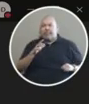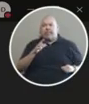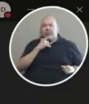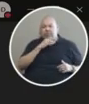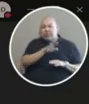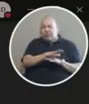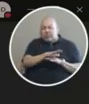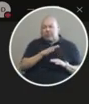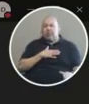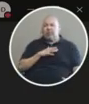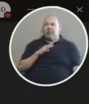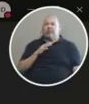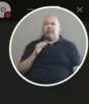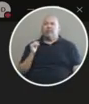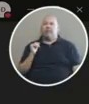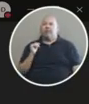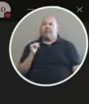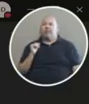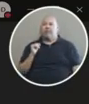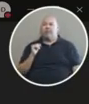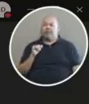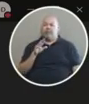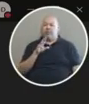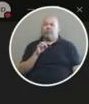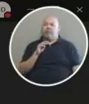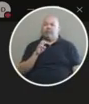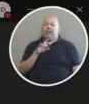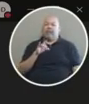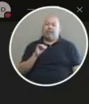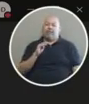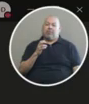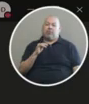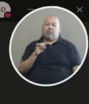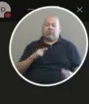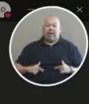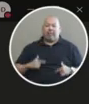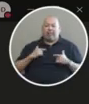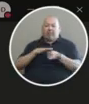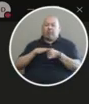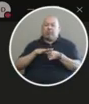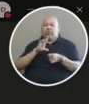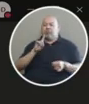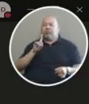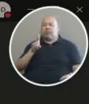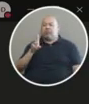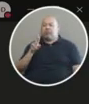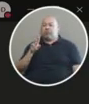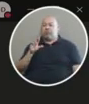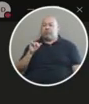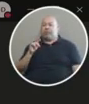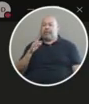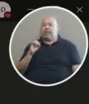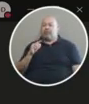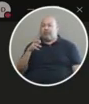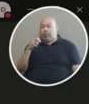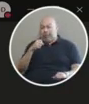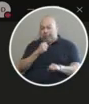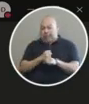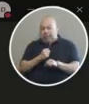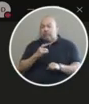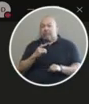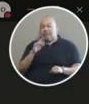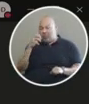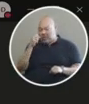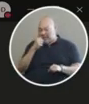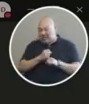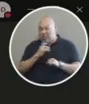Good afternoon. My name is Romelia Mendoza. I've lived in Duranguito for over 40 years. I wish to state that I want